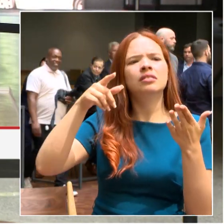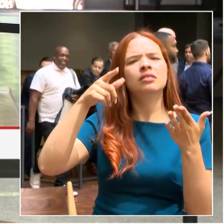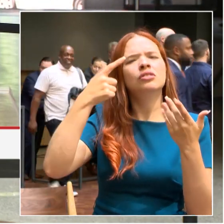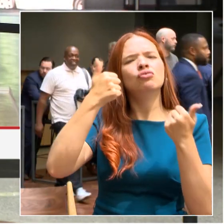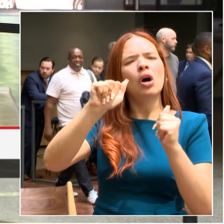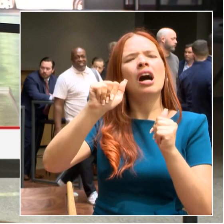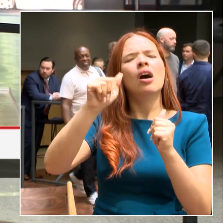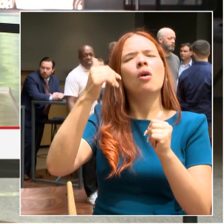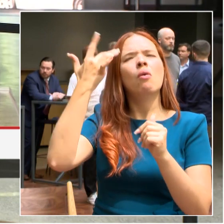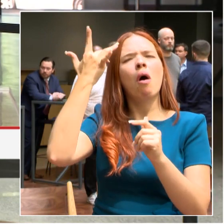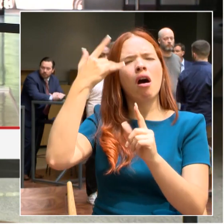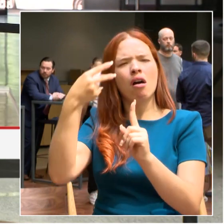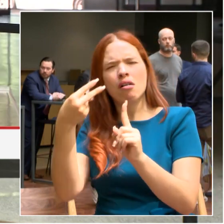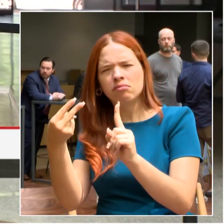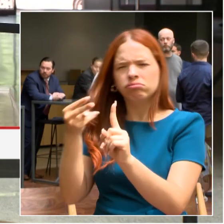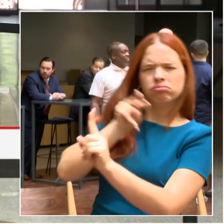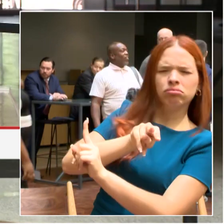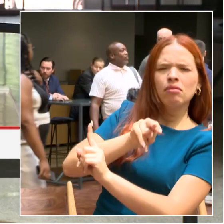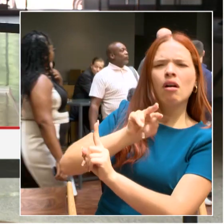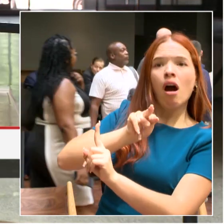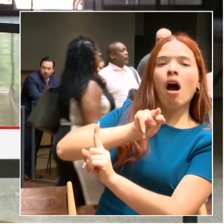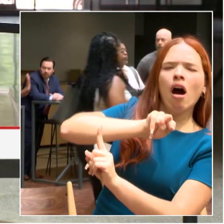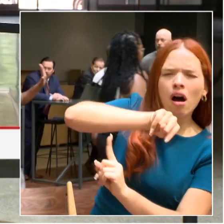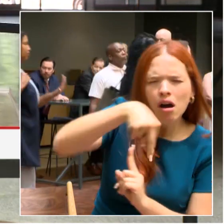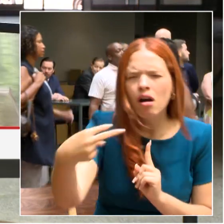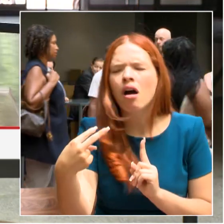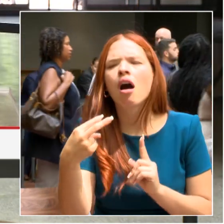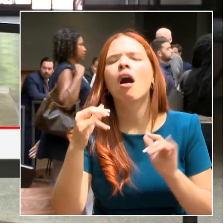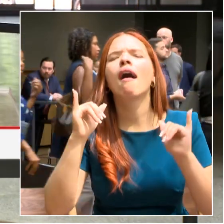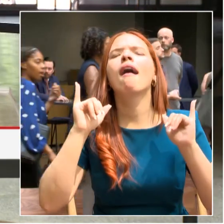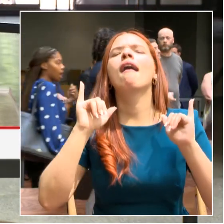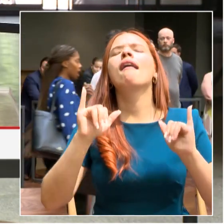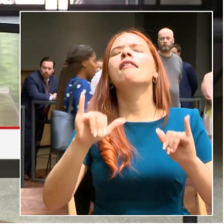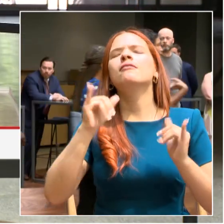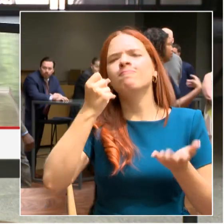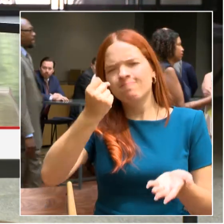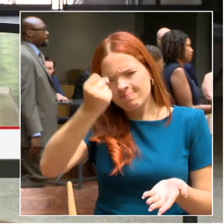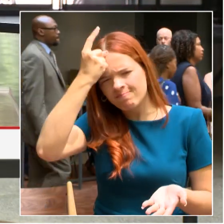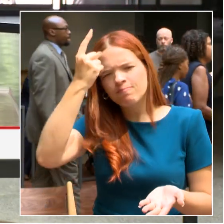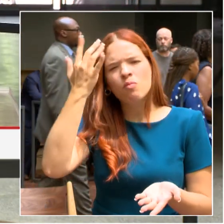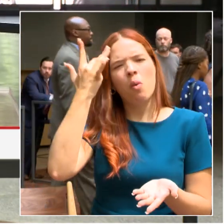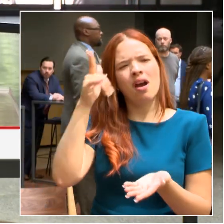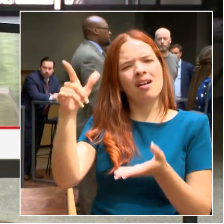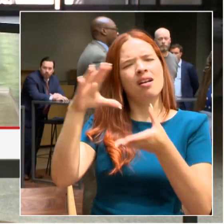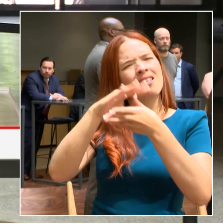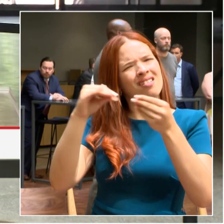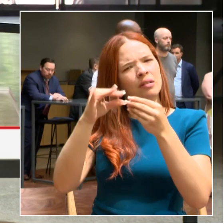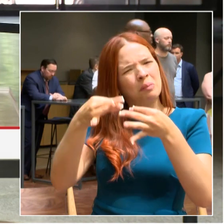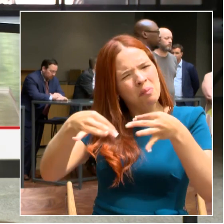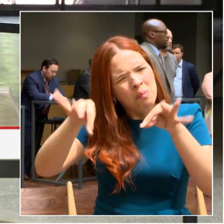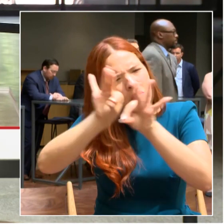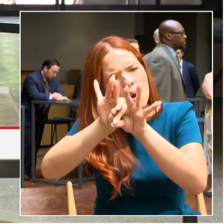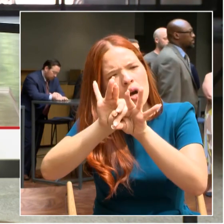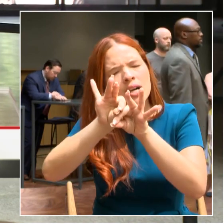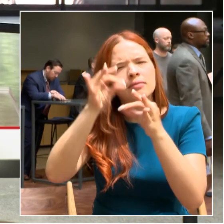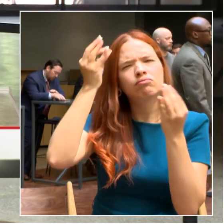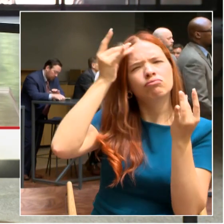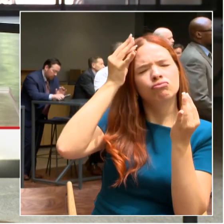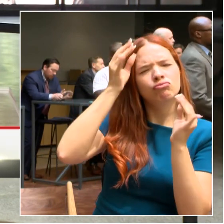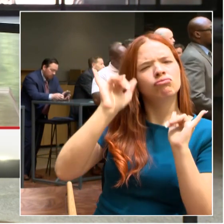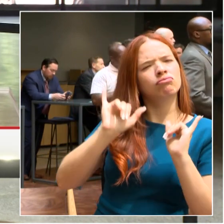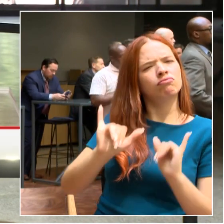going on lately. We also, the granular stuff I think is really important too. We survey every storefront in Center